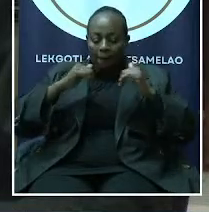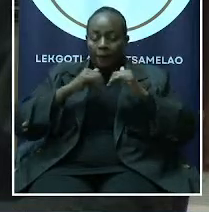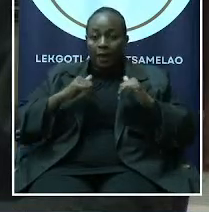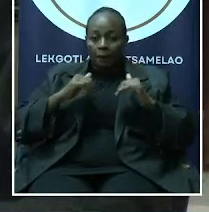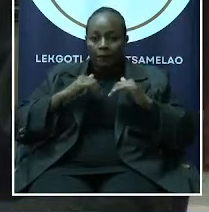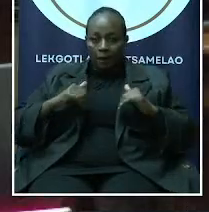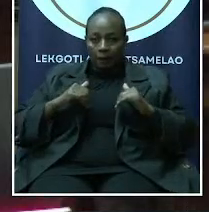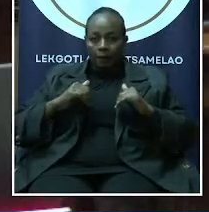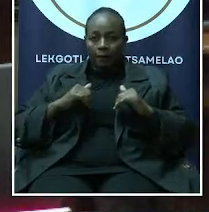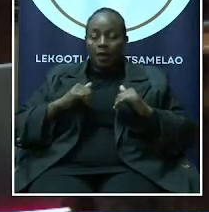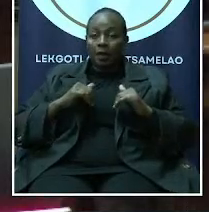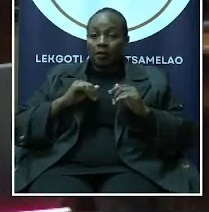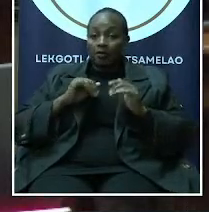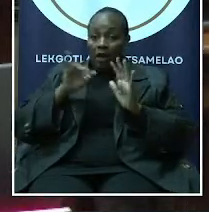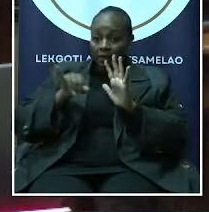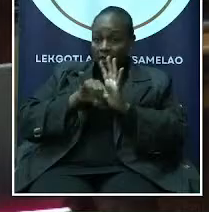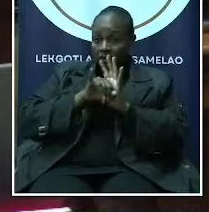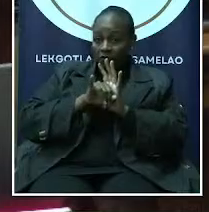these service delivery gaps,